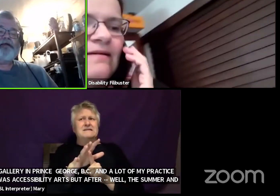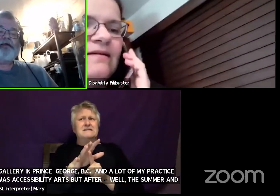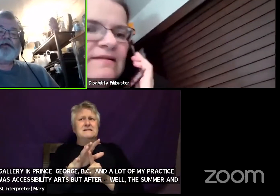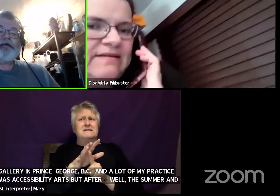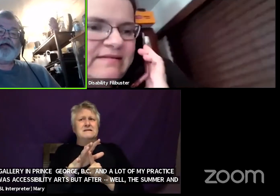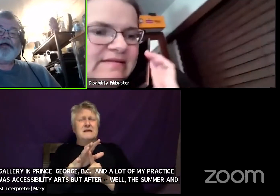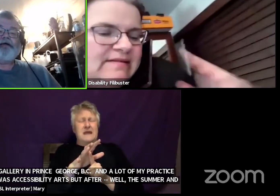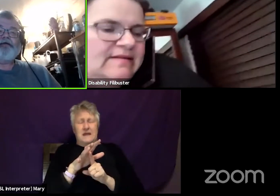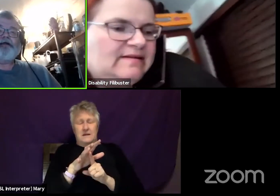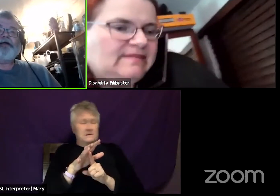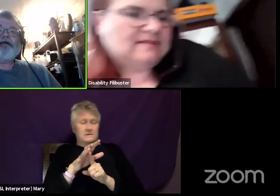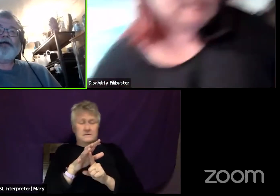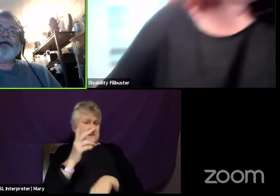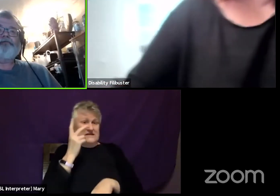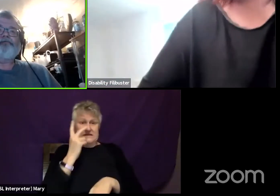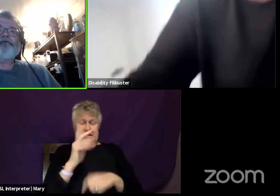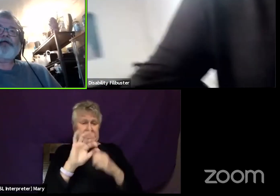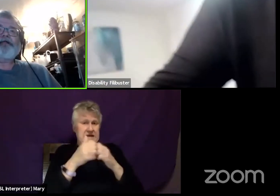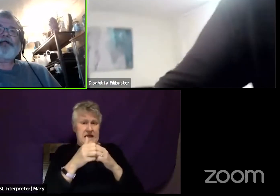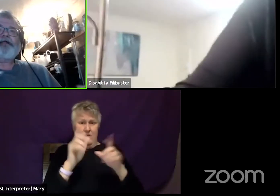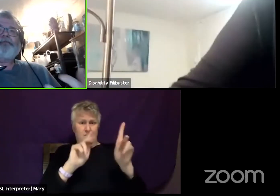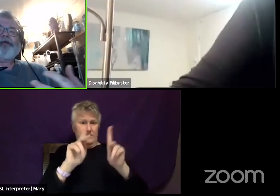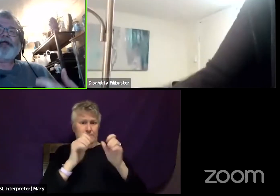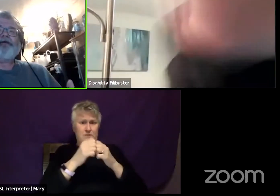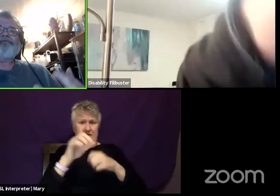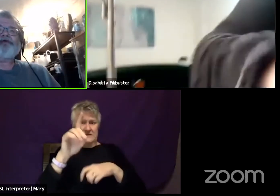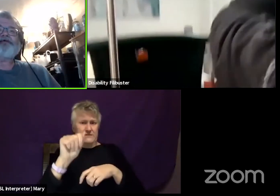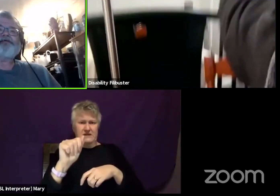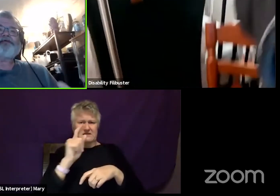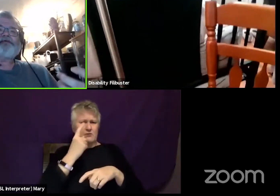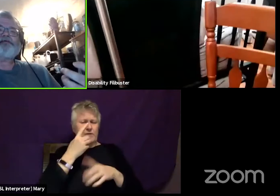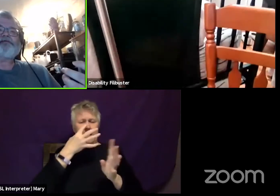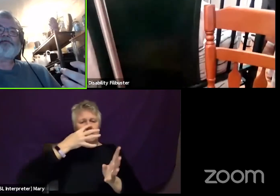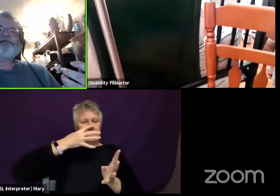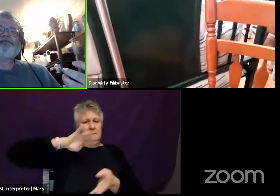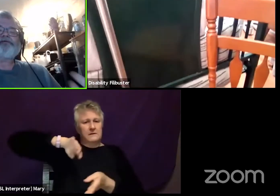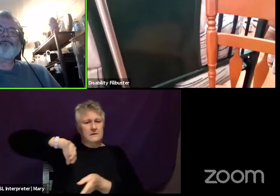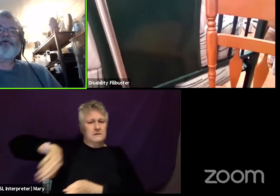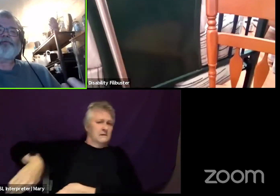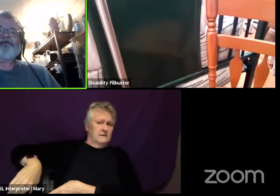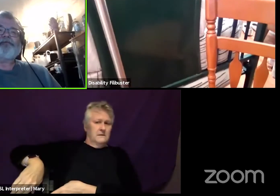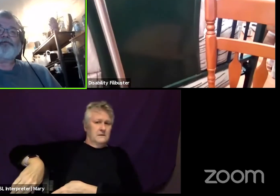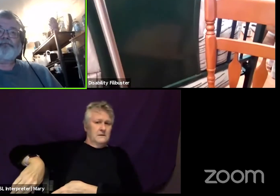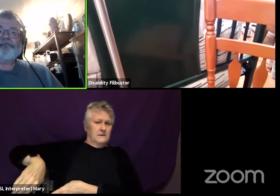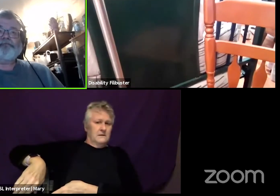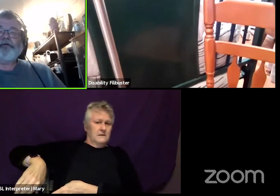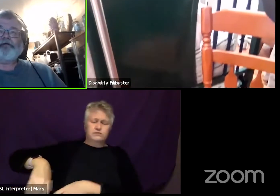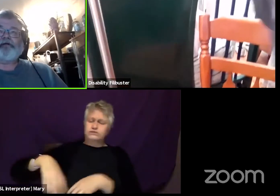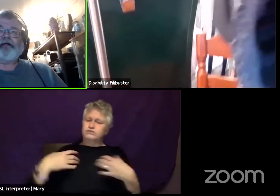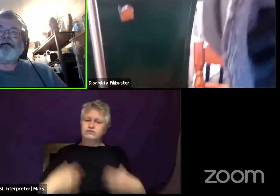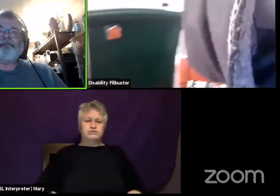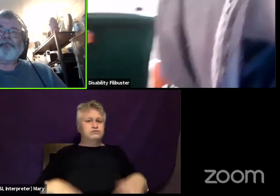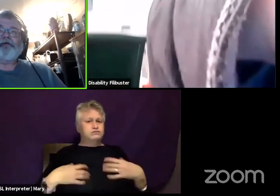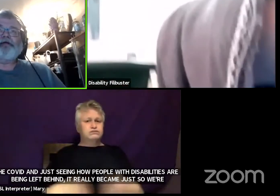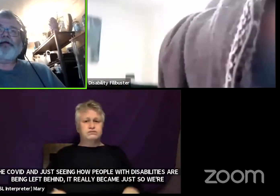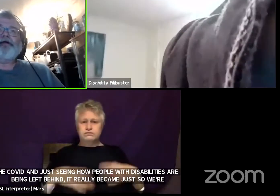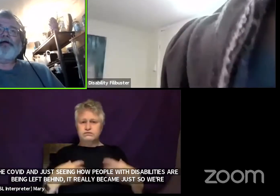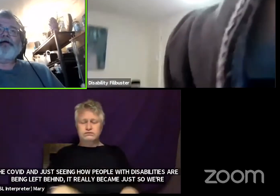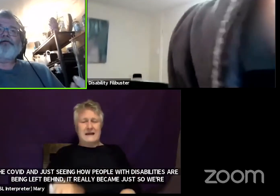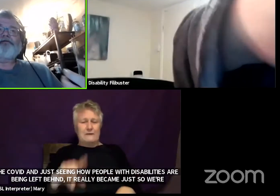behind, uh, it really became just so we're visible.